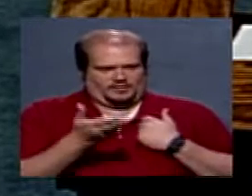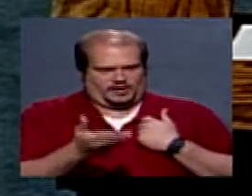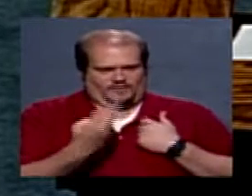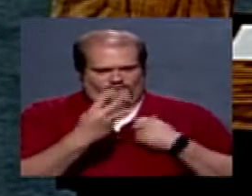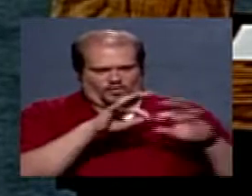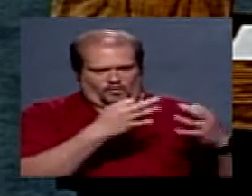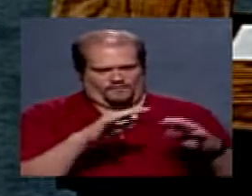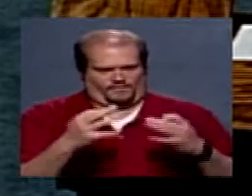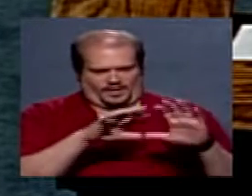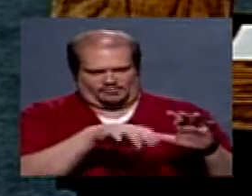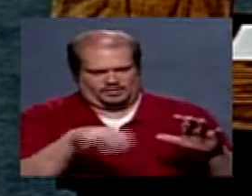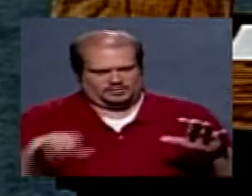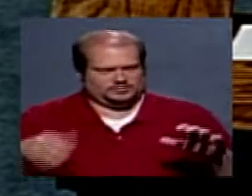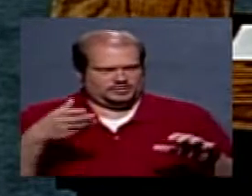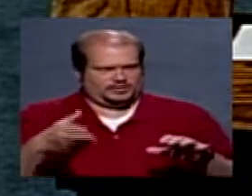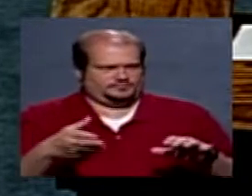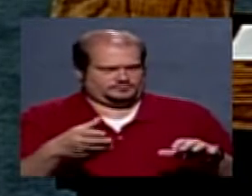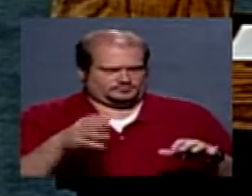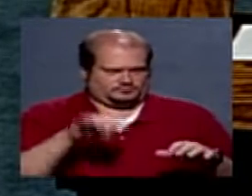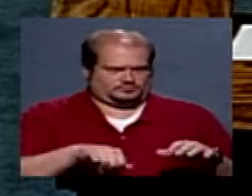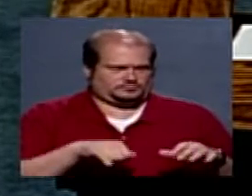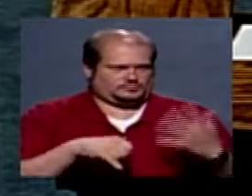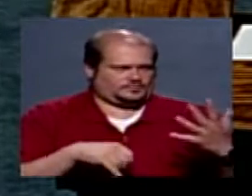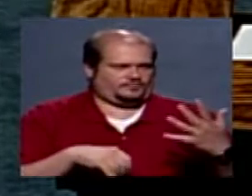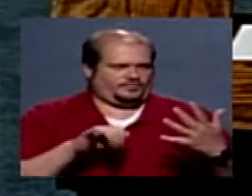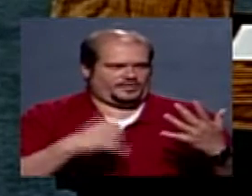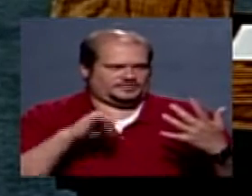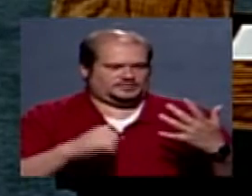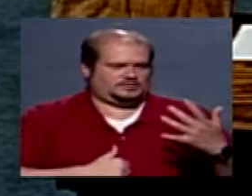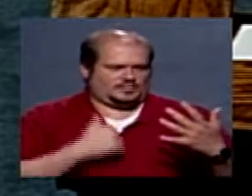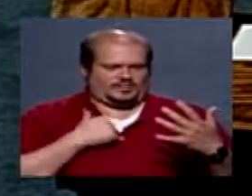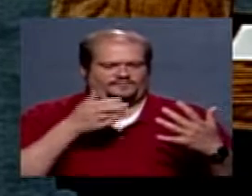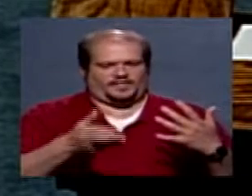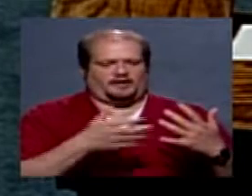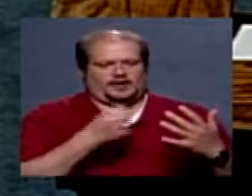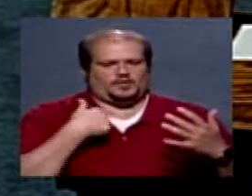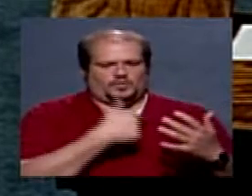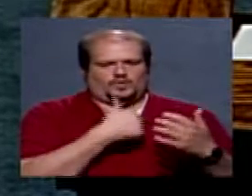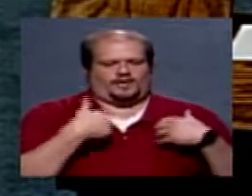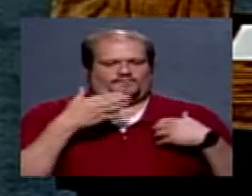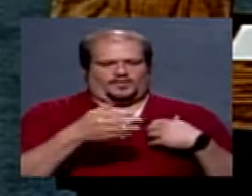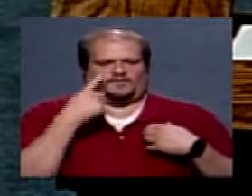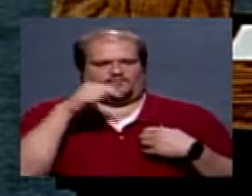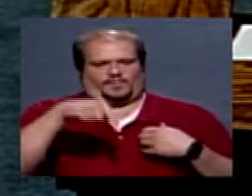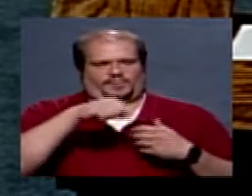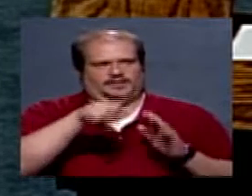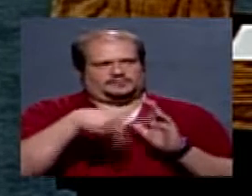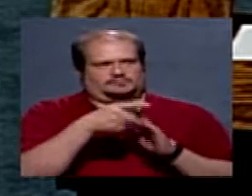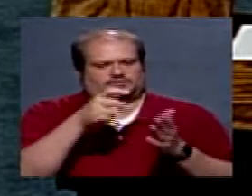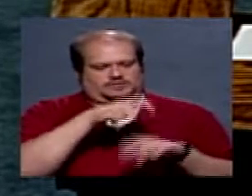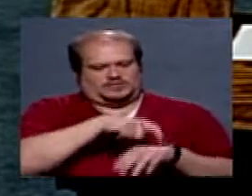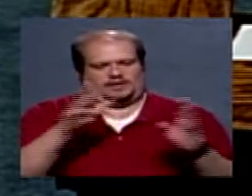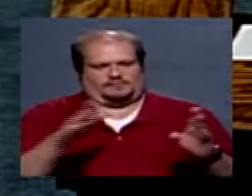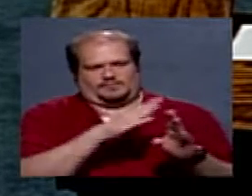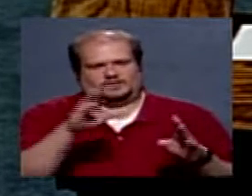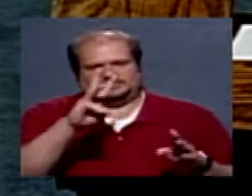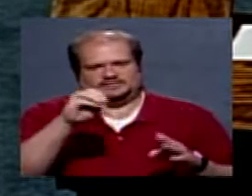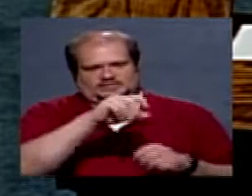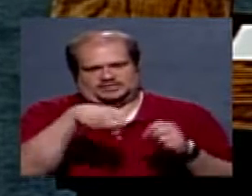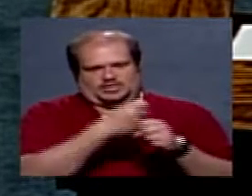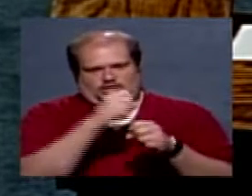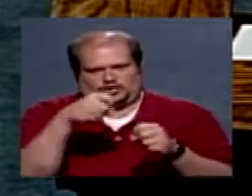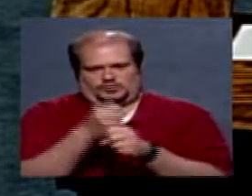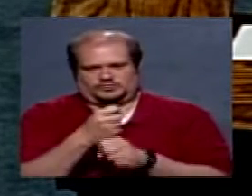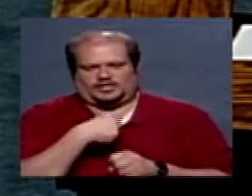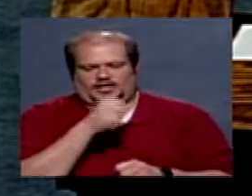4 families of us, that's there, 5, that still live there. We have been there for this period of time, 60 years.